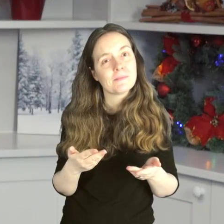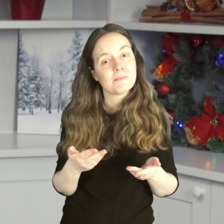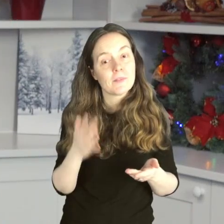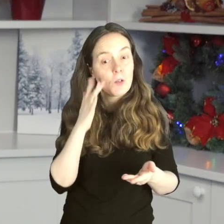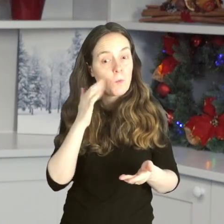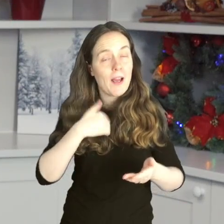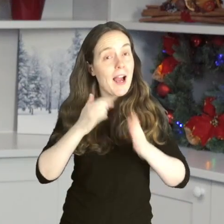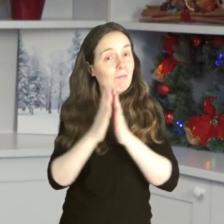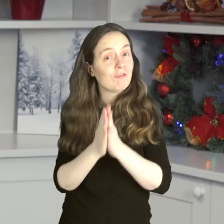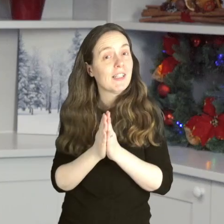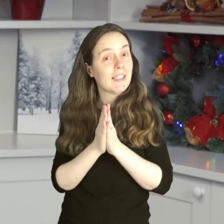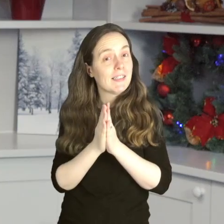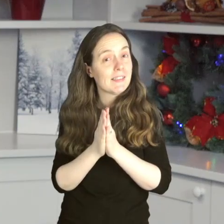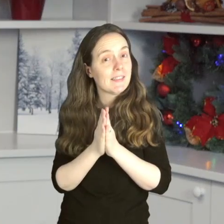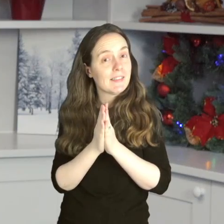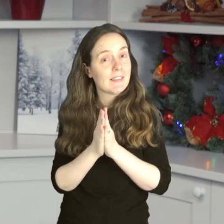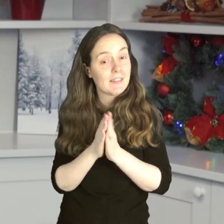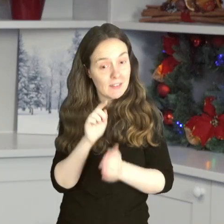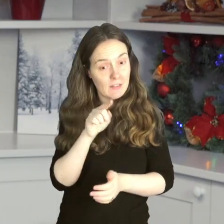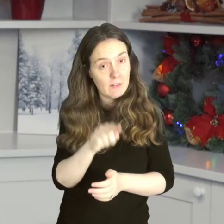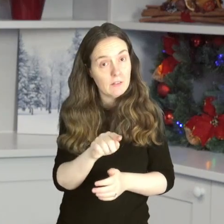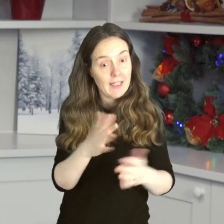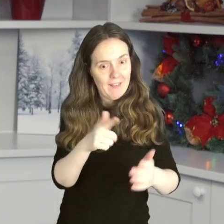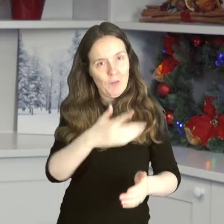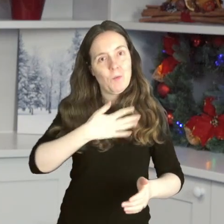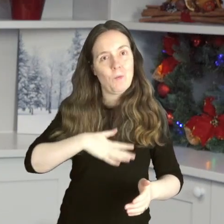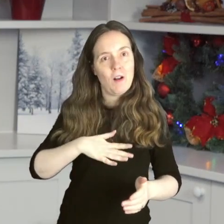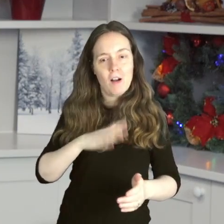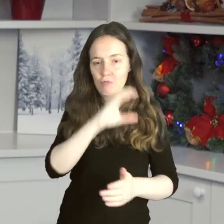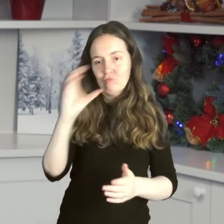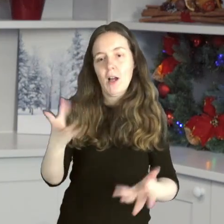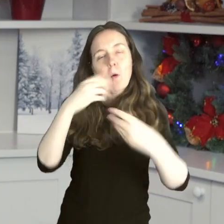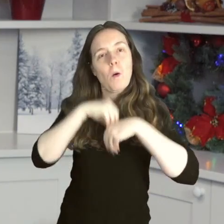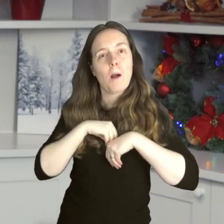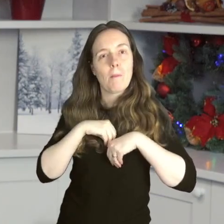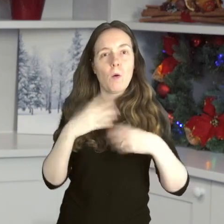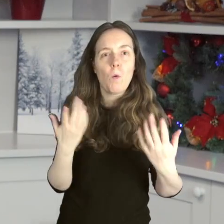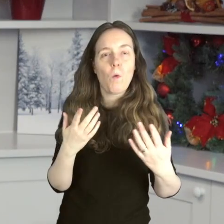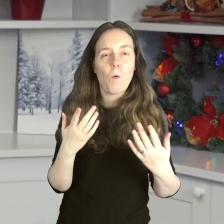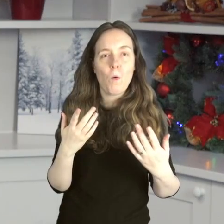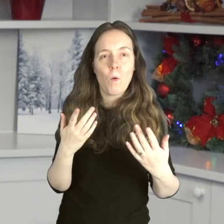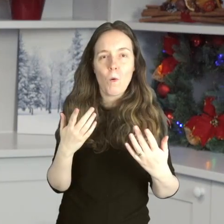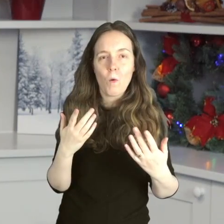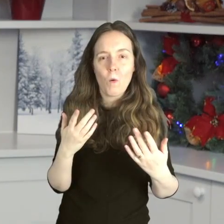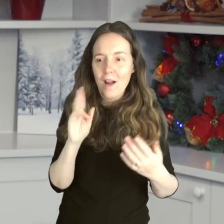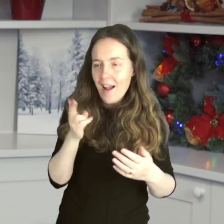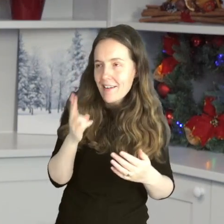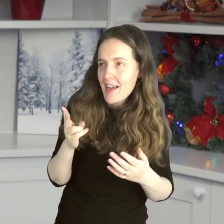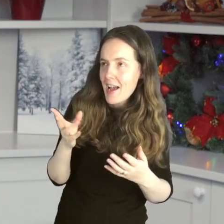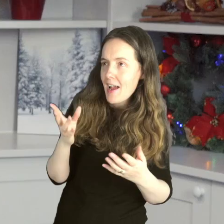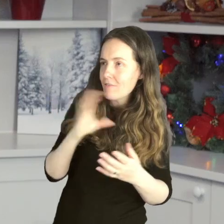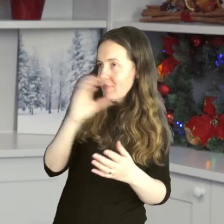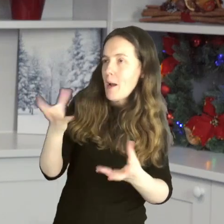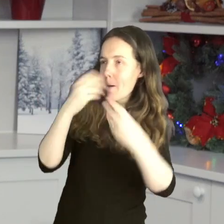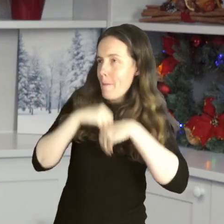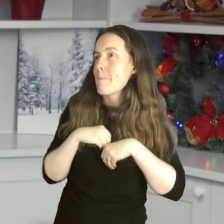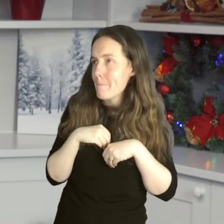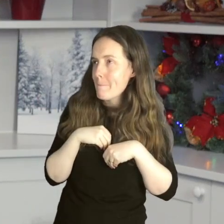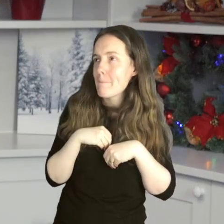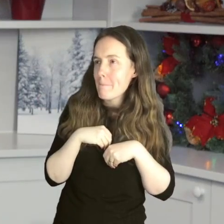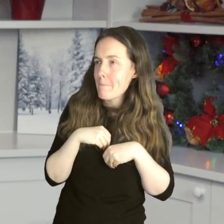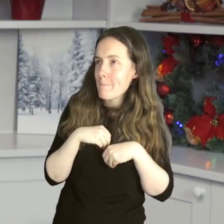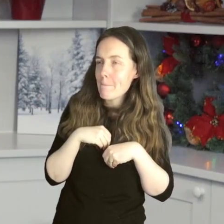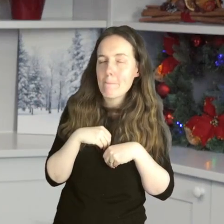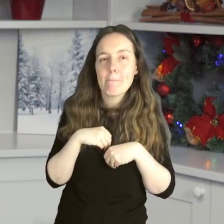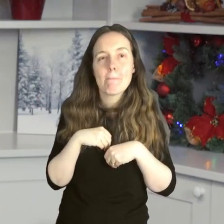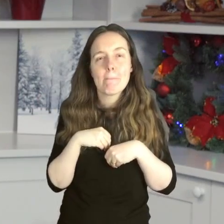the words, if you would like to receive Christ or reaffirm your faith, join with me